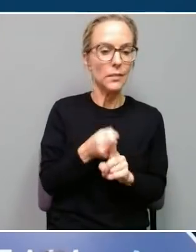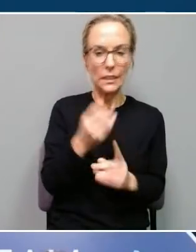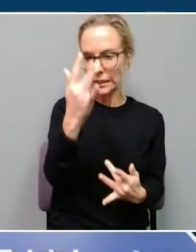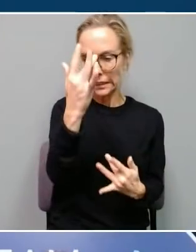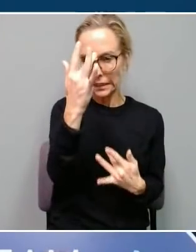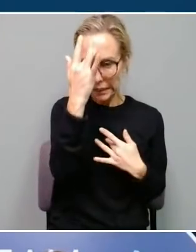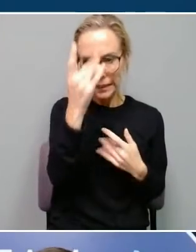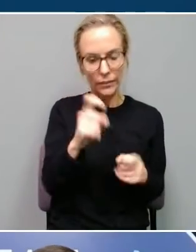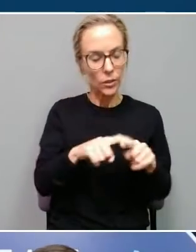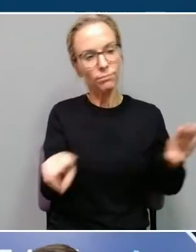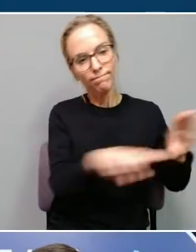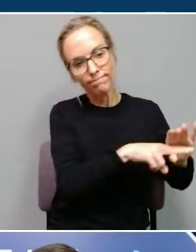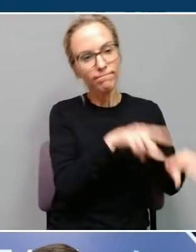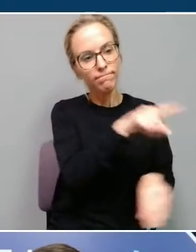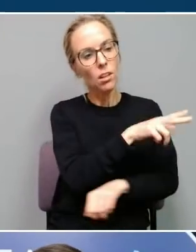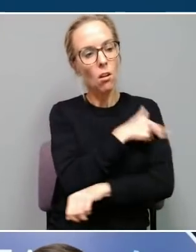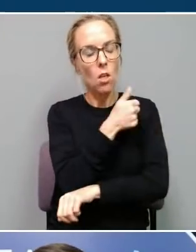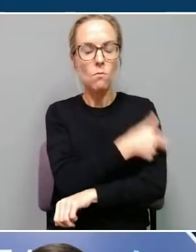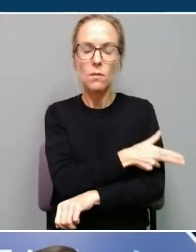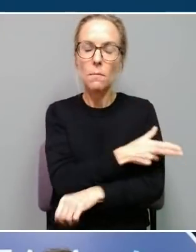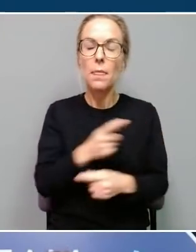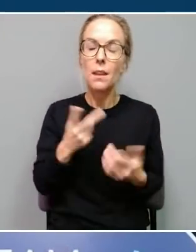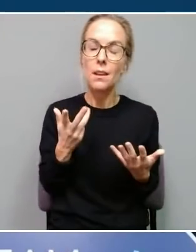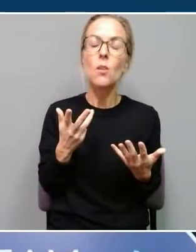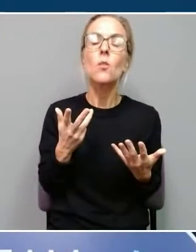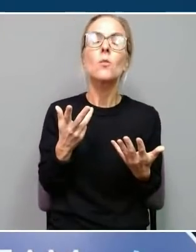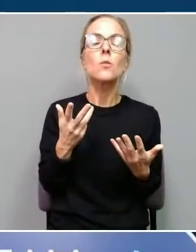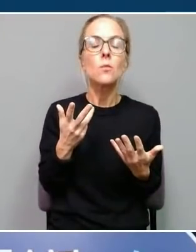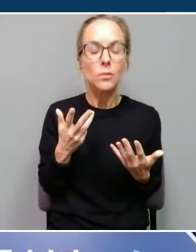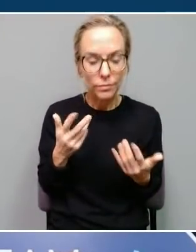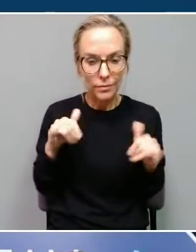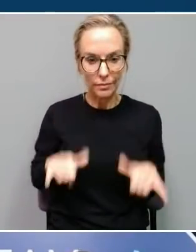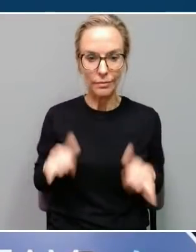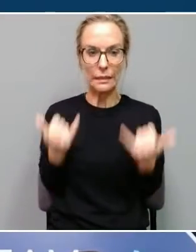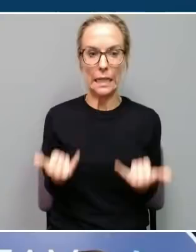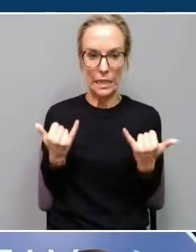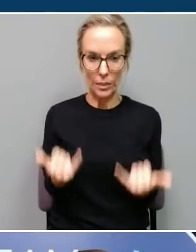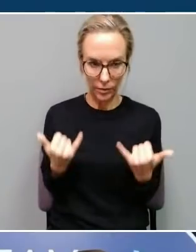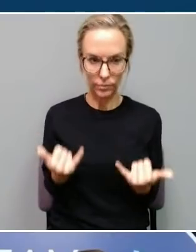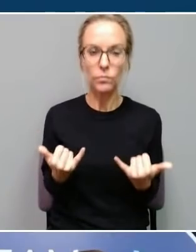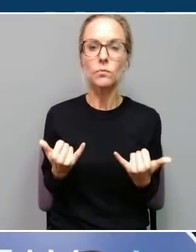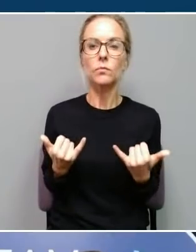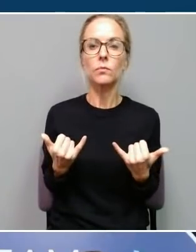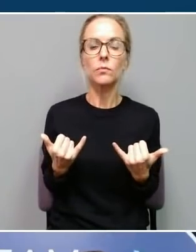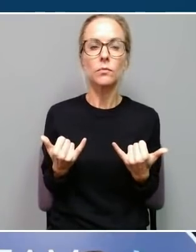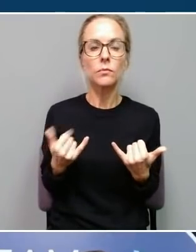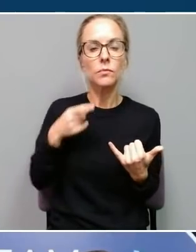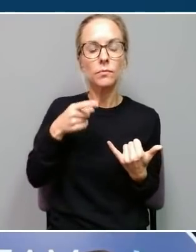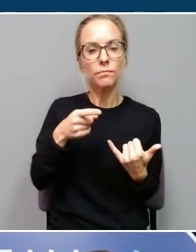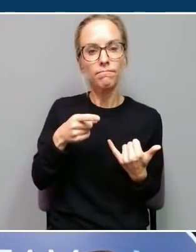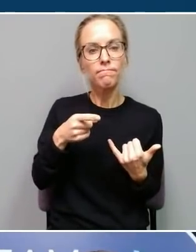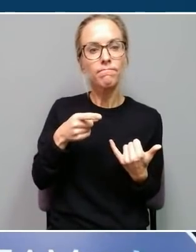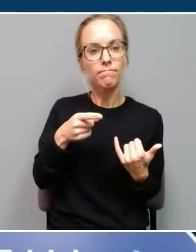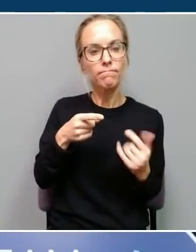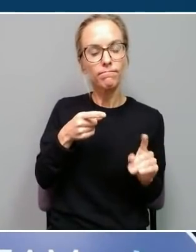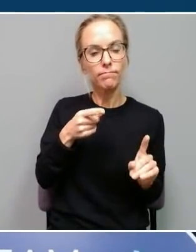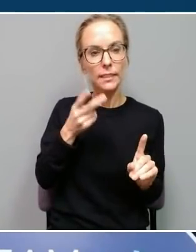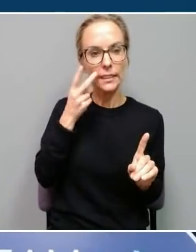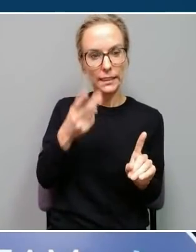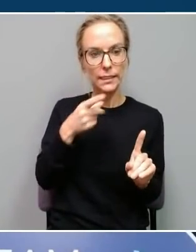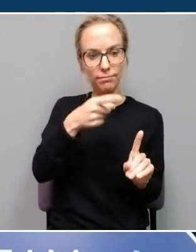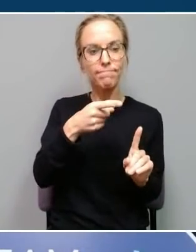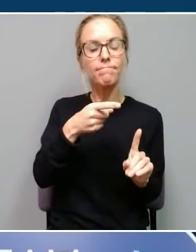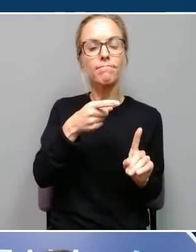hospital. And unfortunately, right now, we are on a higher end of this